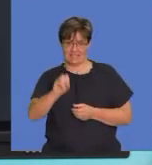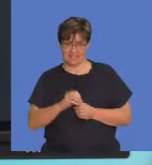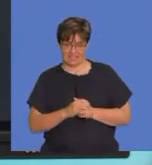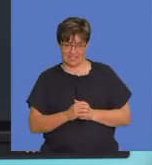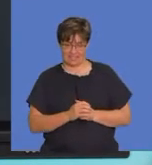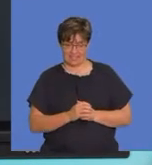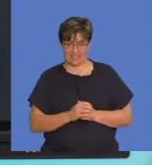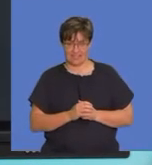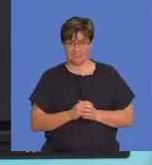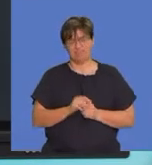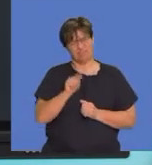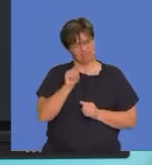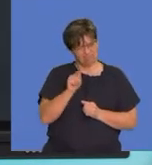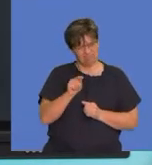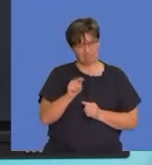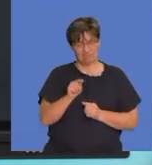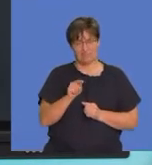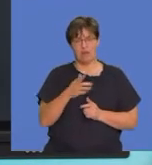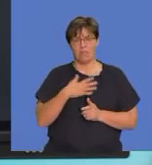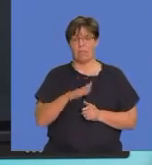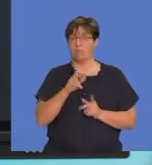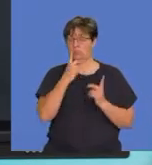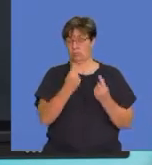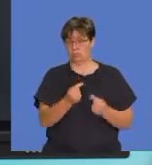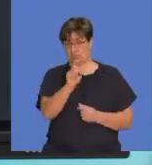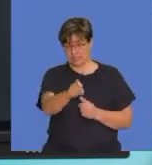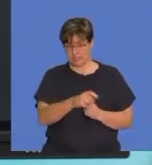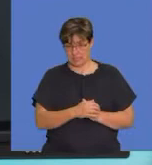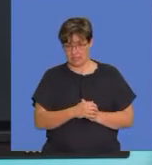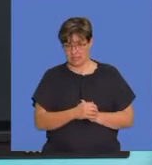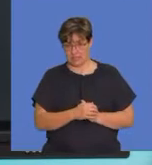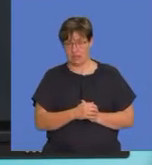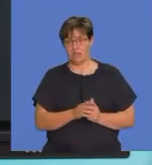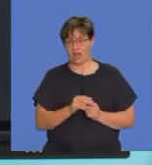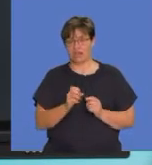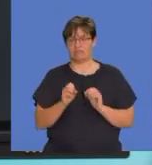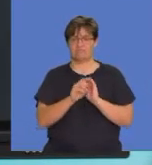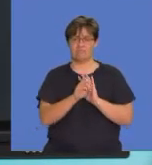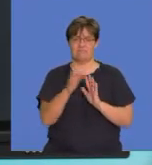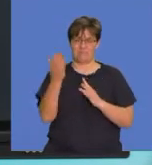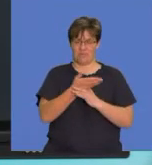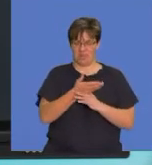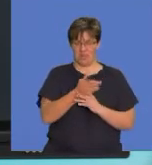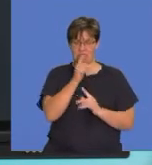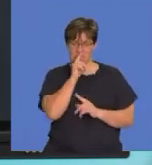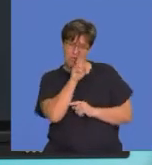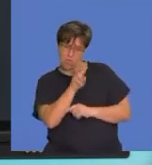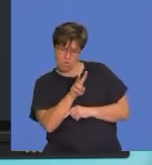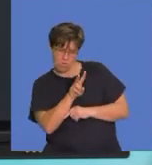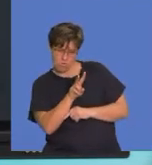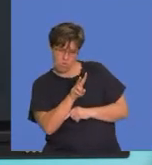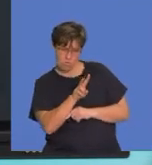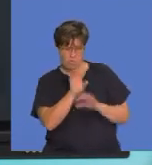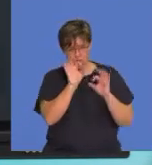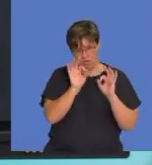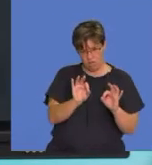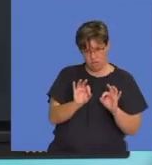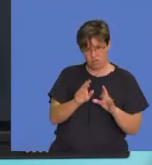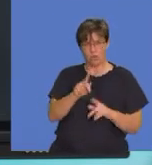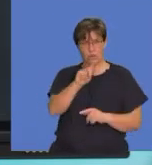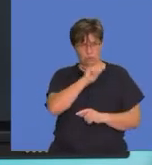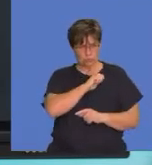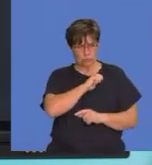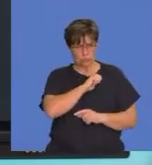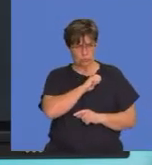So that's one thing that I said you should do just during the ad break, so that you look at exactly, is this true